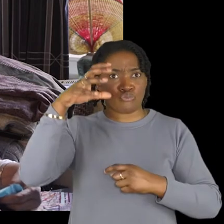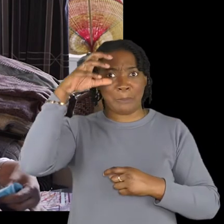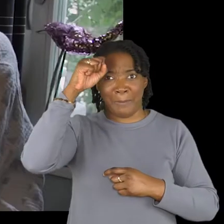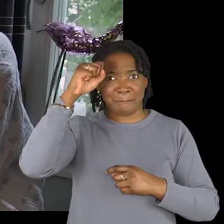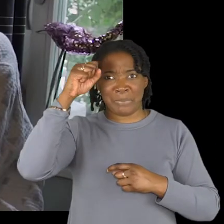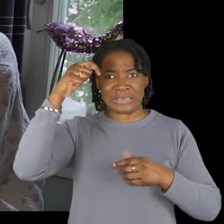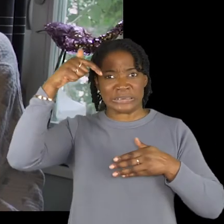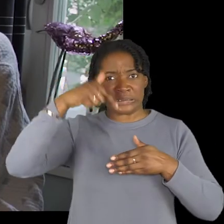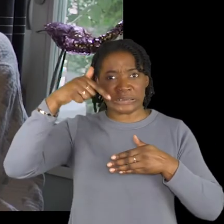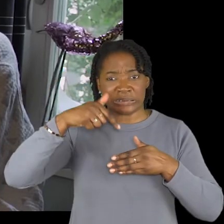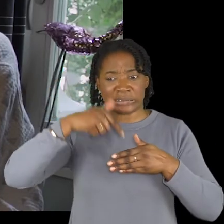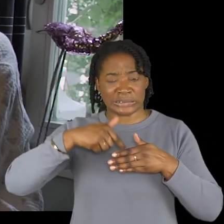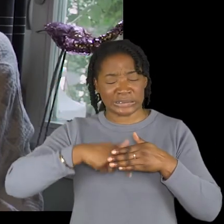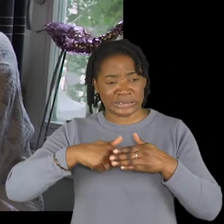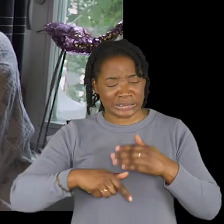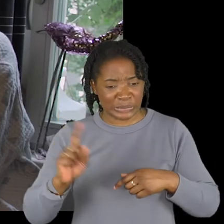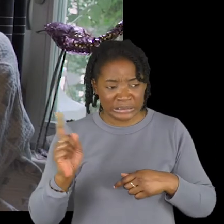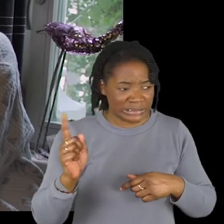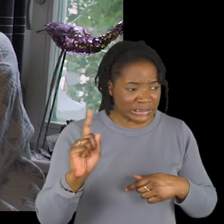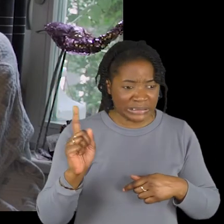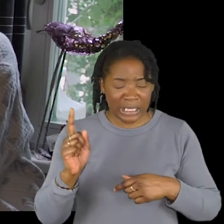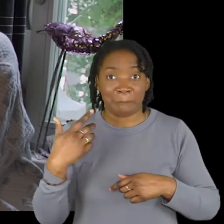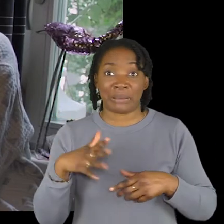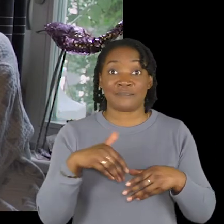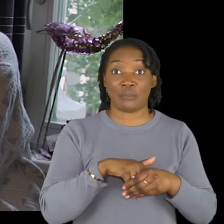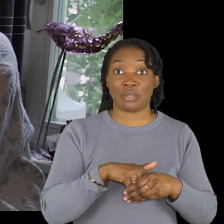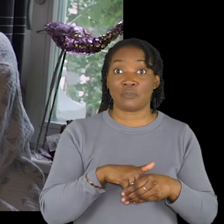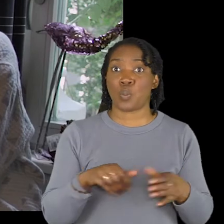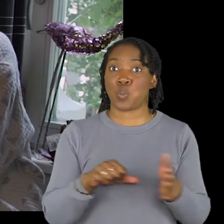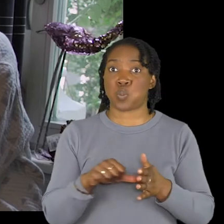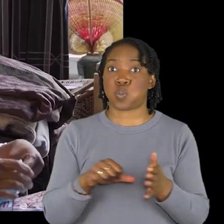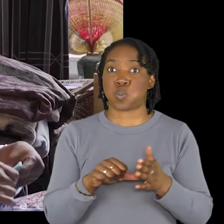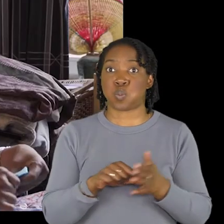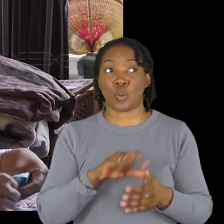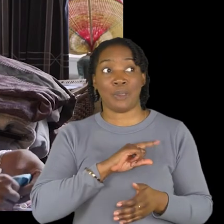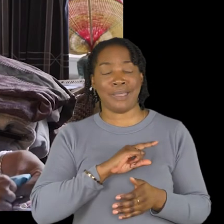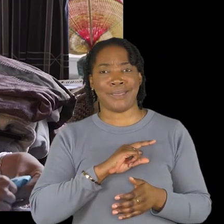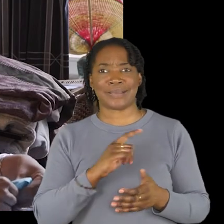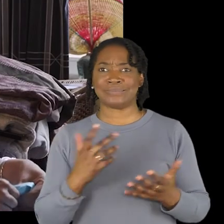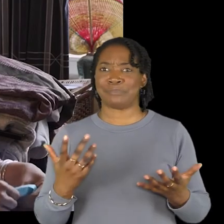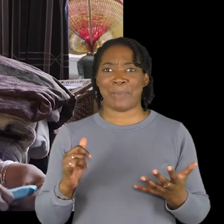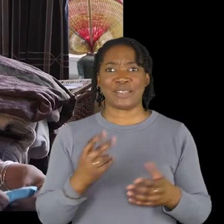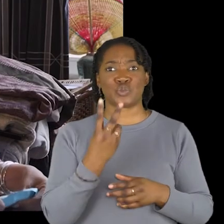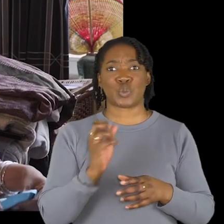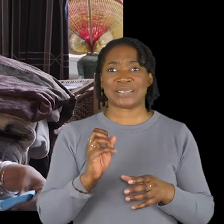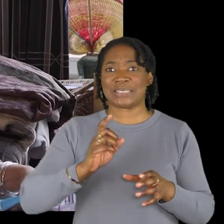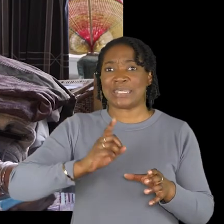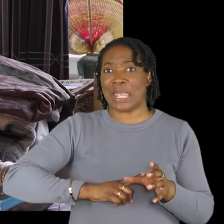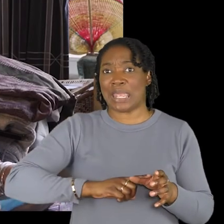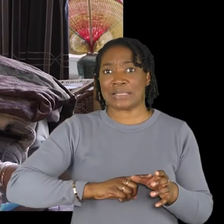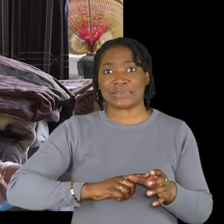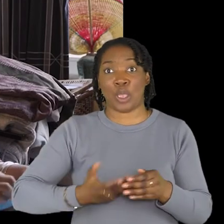dig deep into the memory to remember that I did that, because I think by that time it was 20